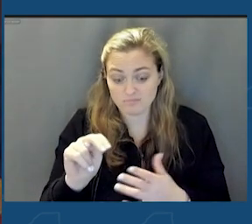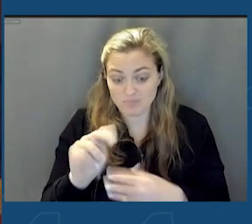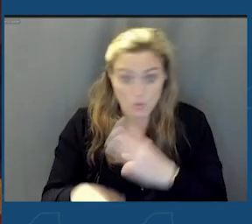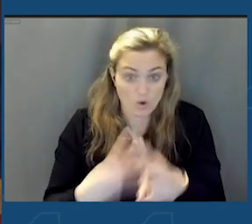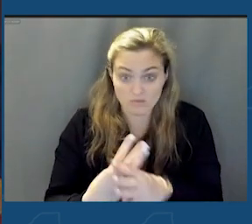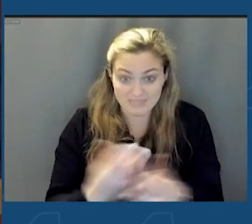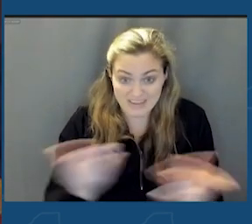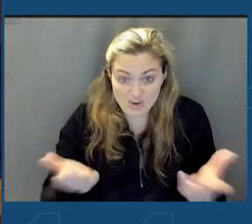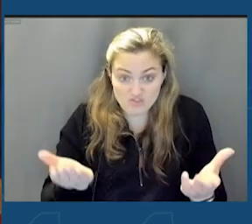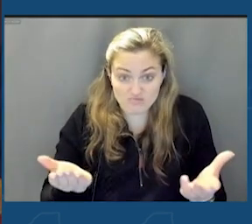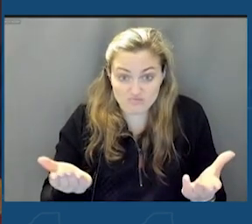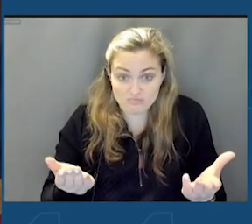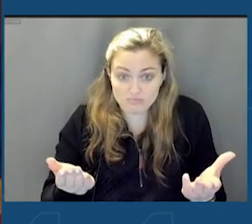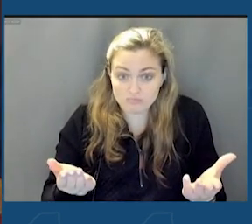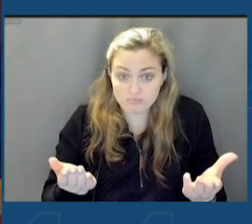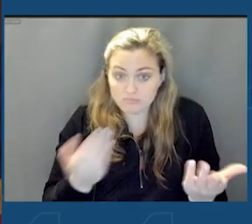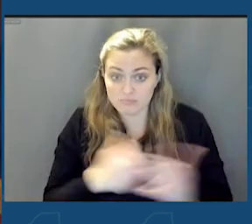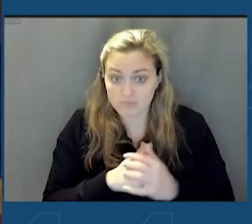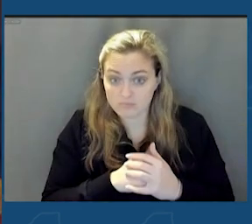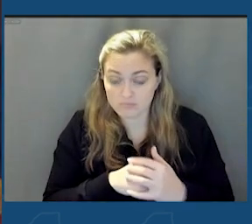here. Okay.